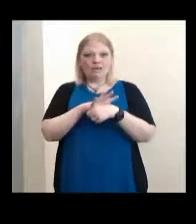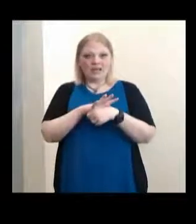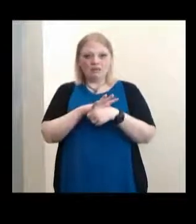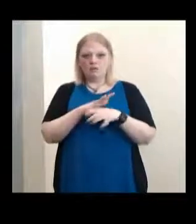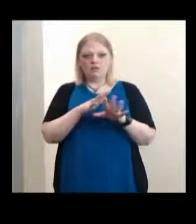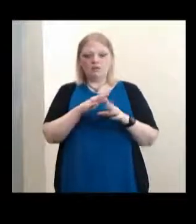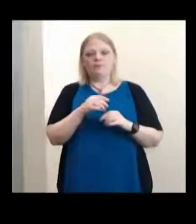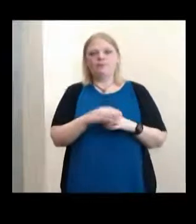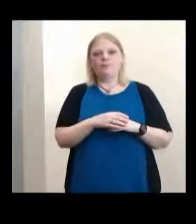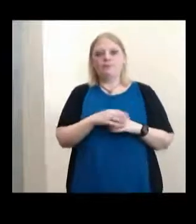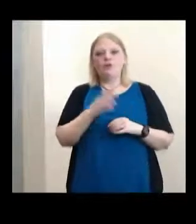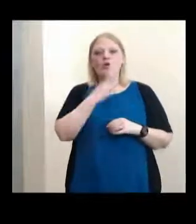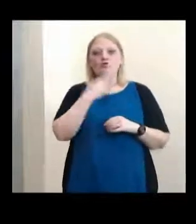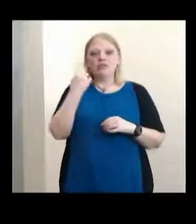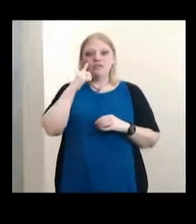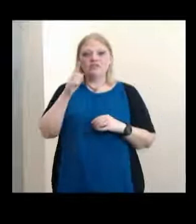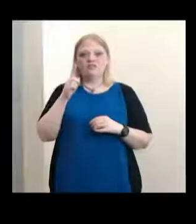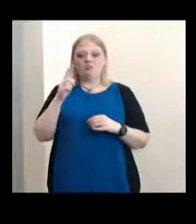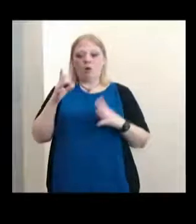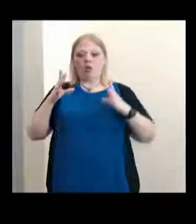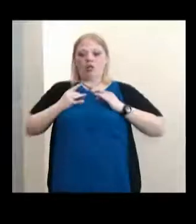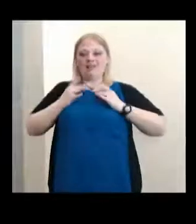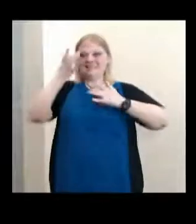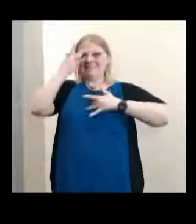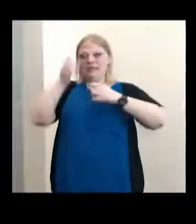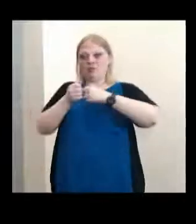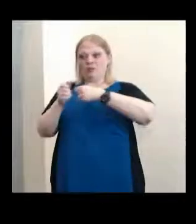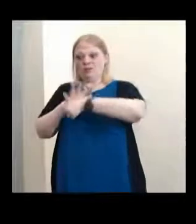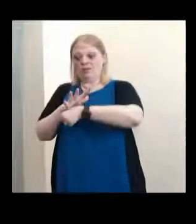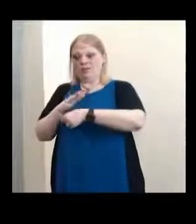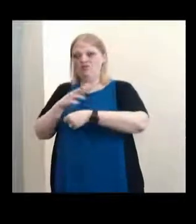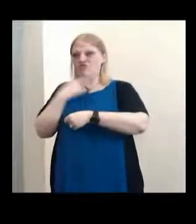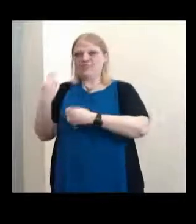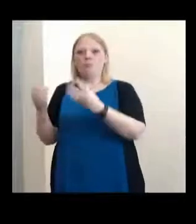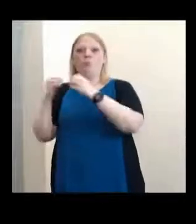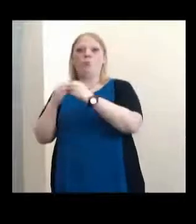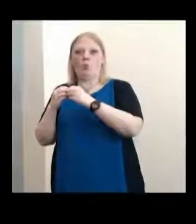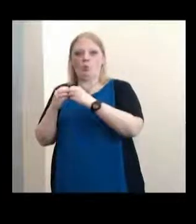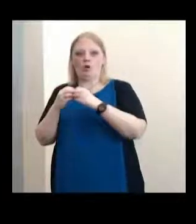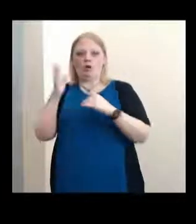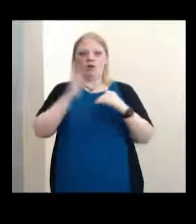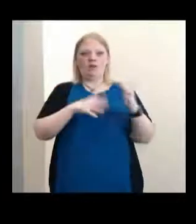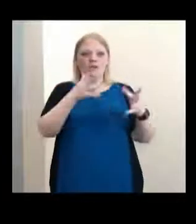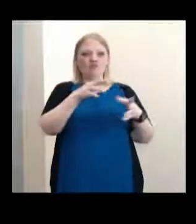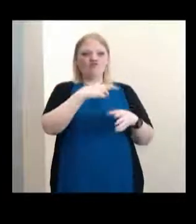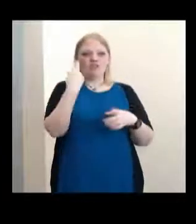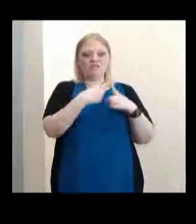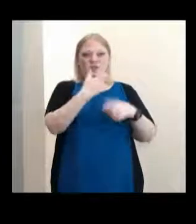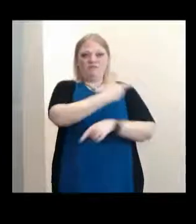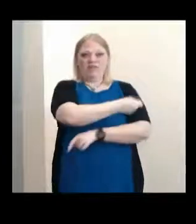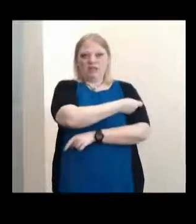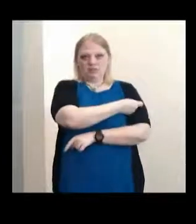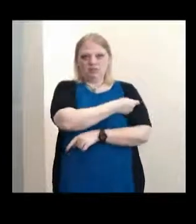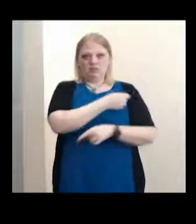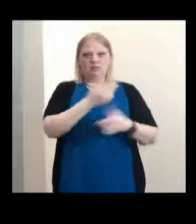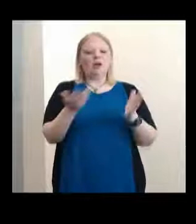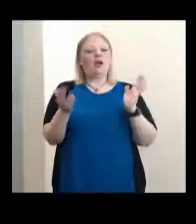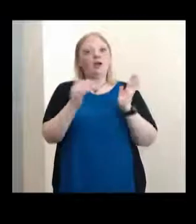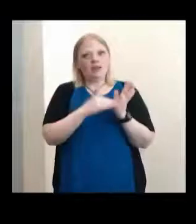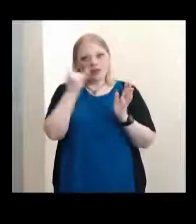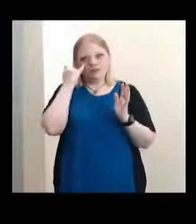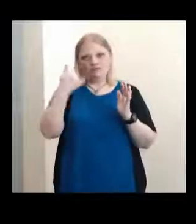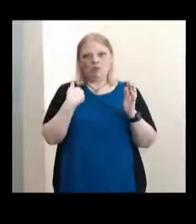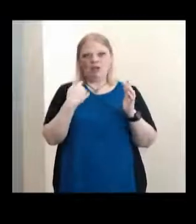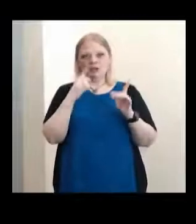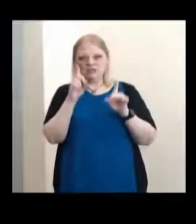getting COVID-19 are much higher than the risks from getting the vaccine. If you have questions, talk it